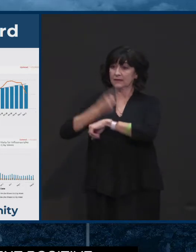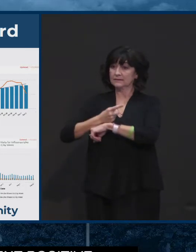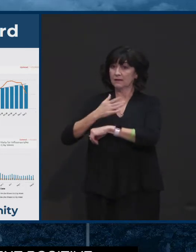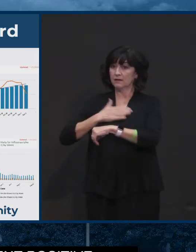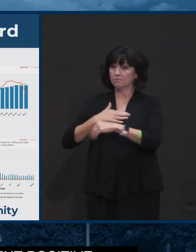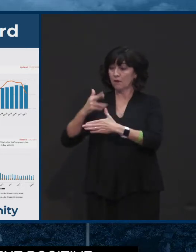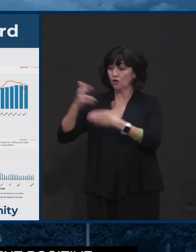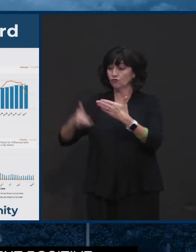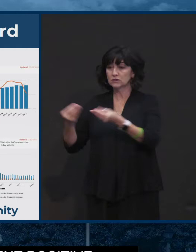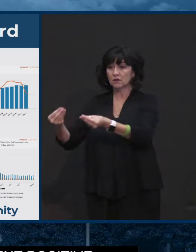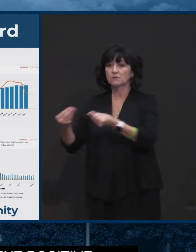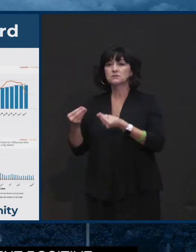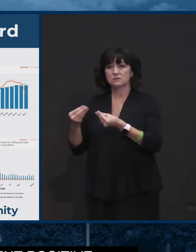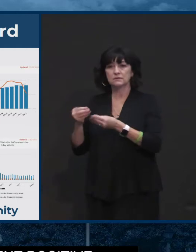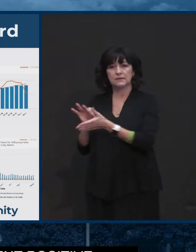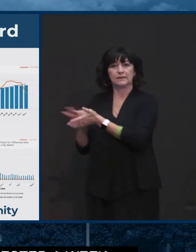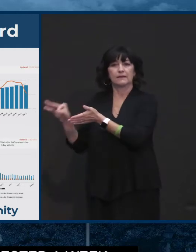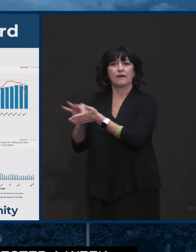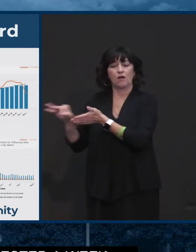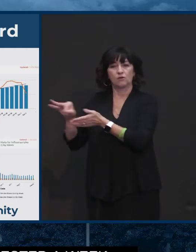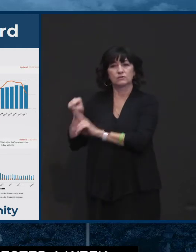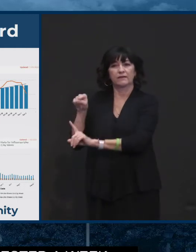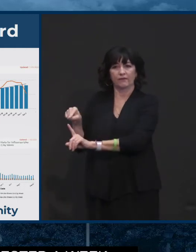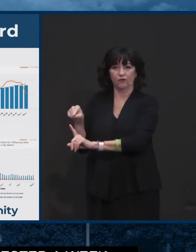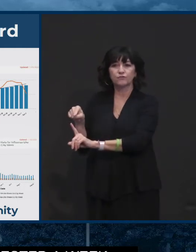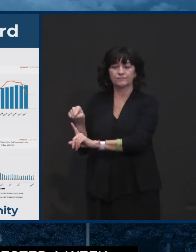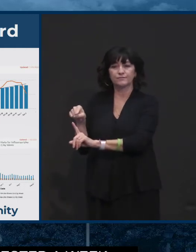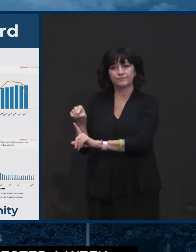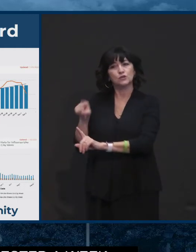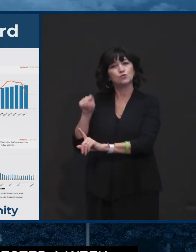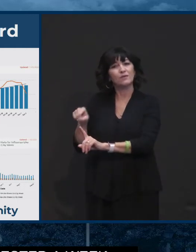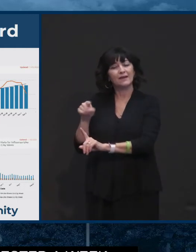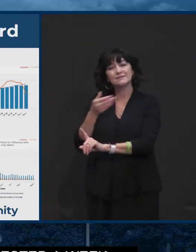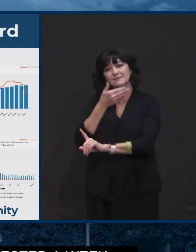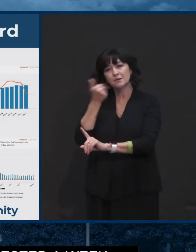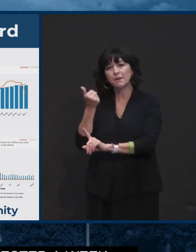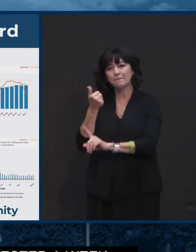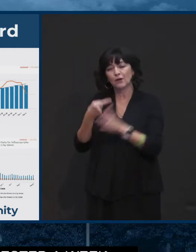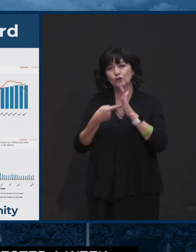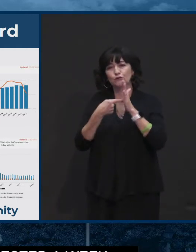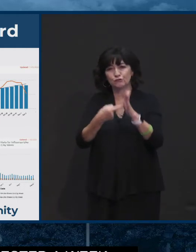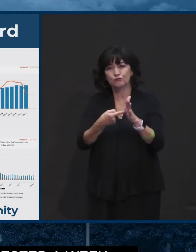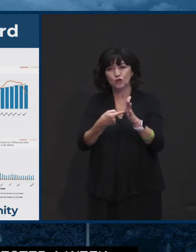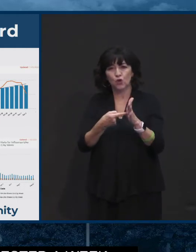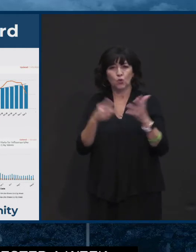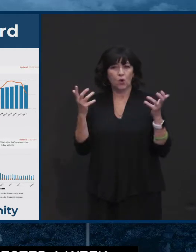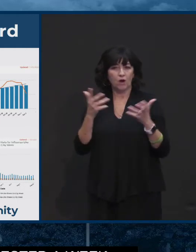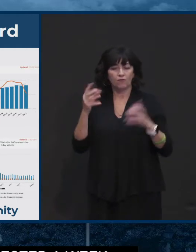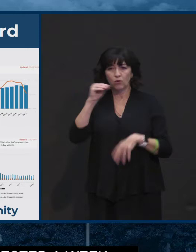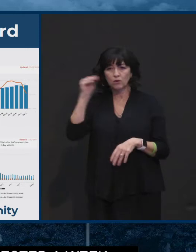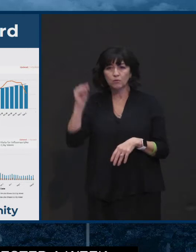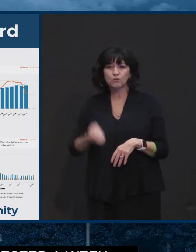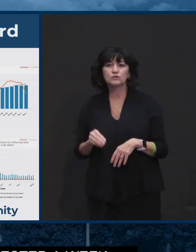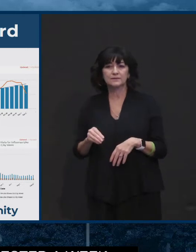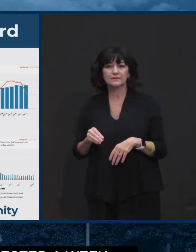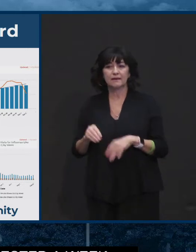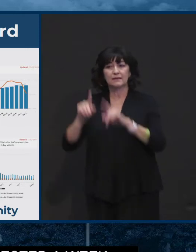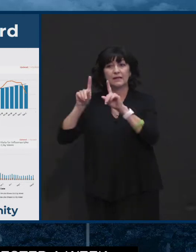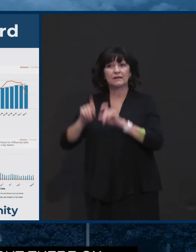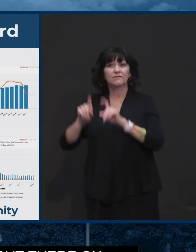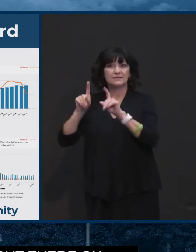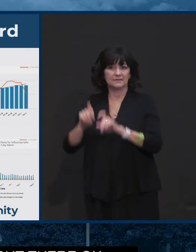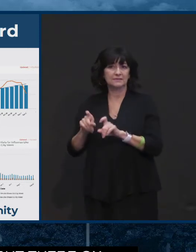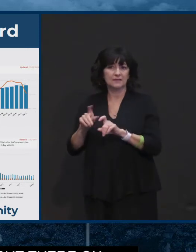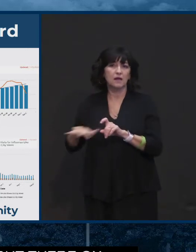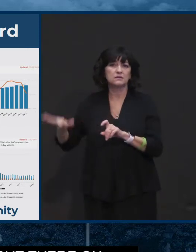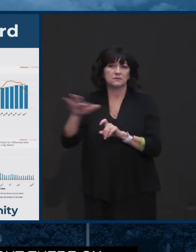back. So that's a better indicator of the actual percent positive of the tests that are being done,